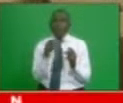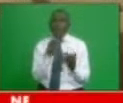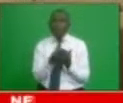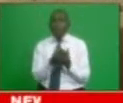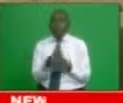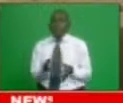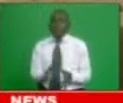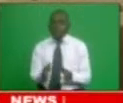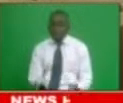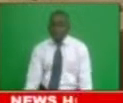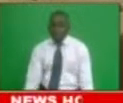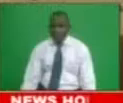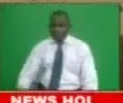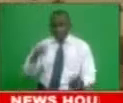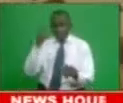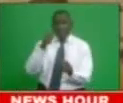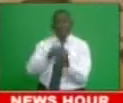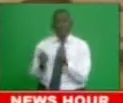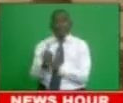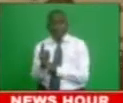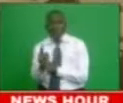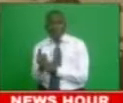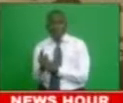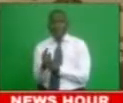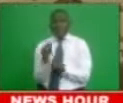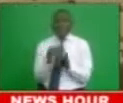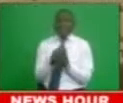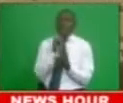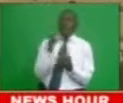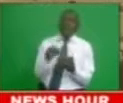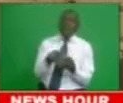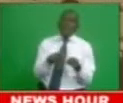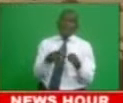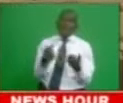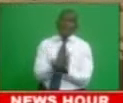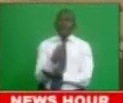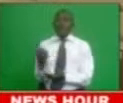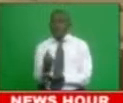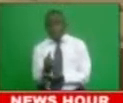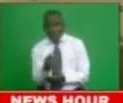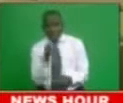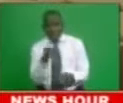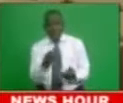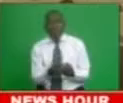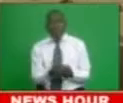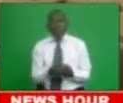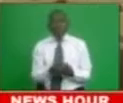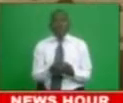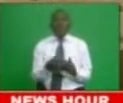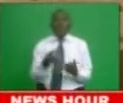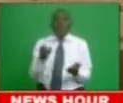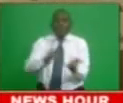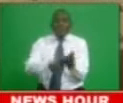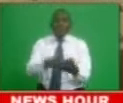accessible from everywhere in the region. So it doesn't have to start in Ghana if you want to file complaints